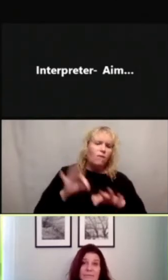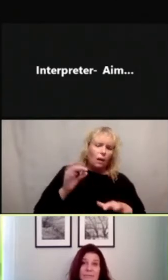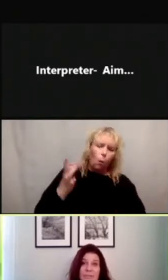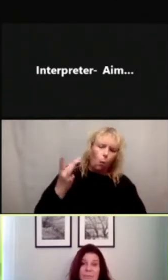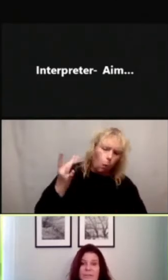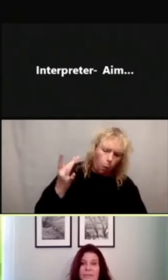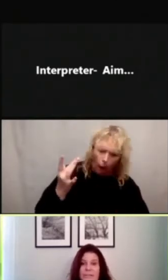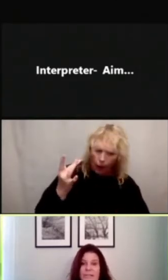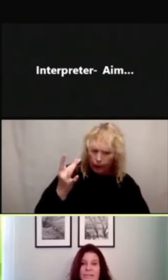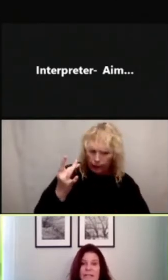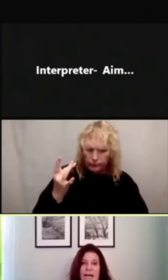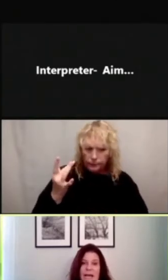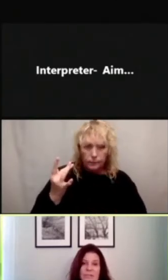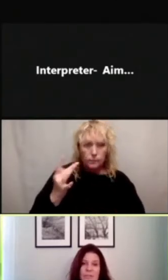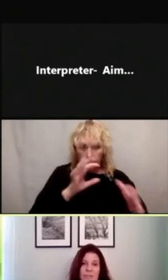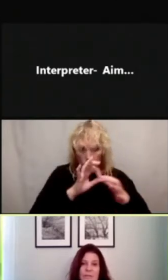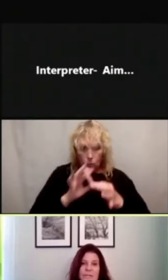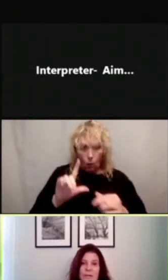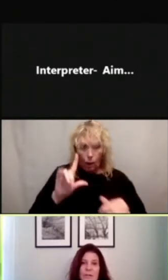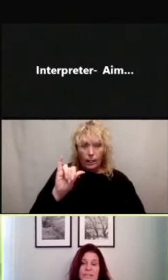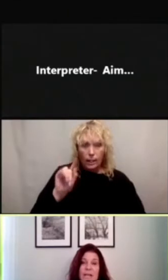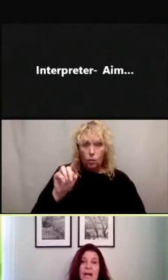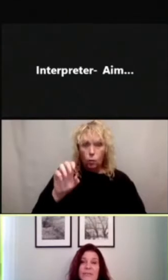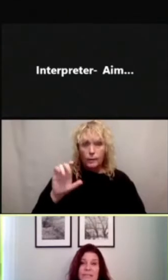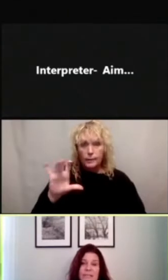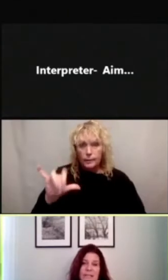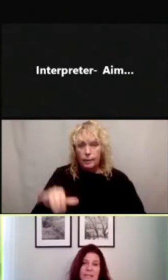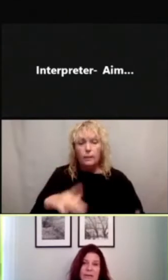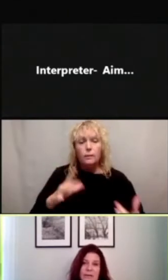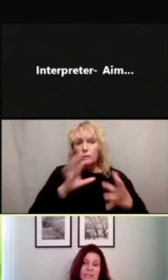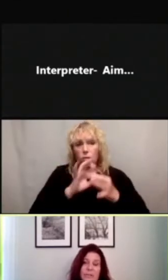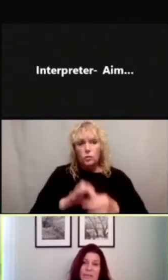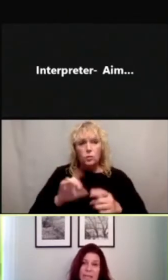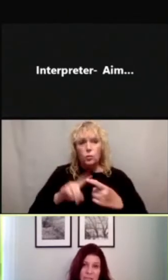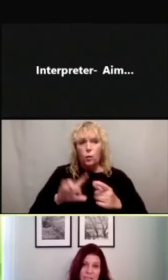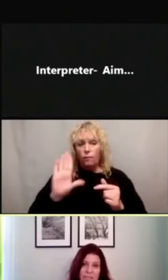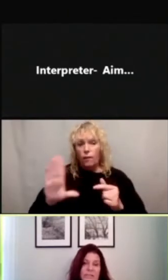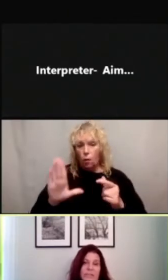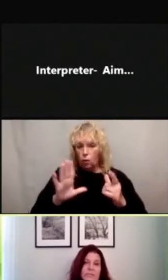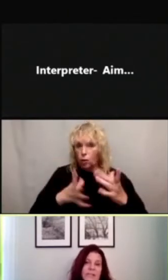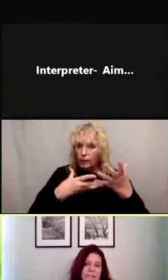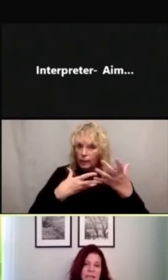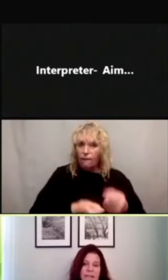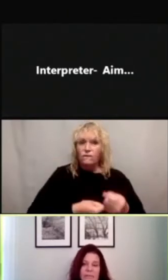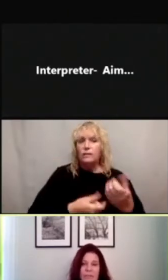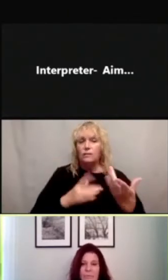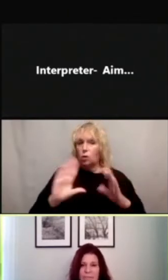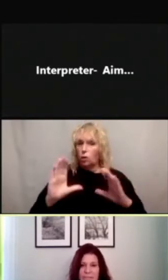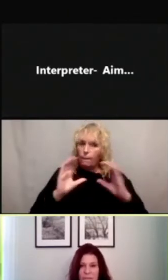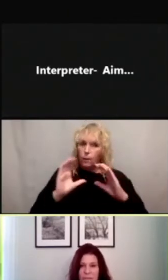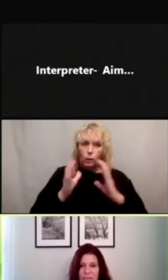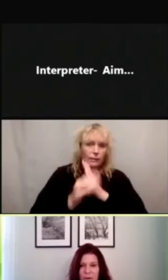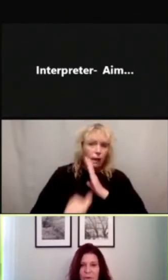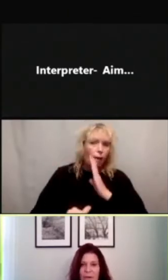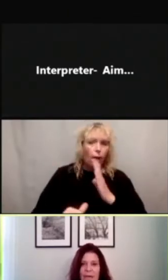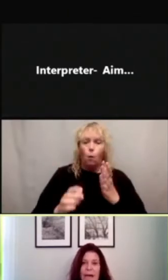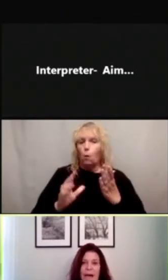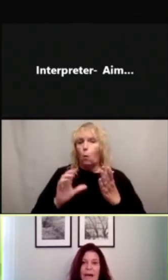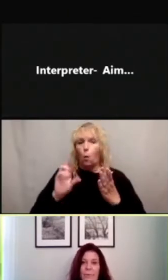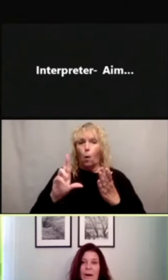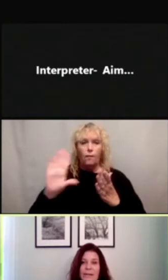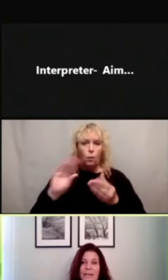Does it have to do with literacy? Does it have to do with someone's confidence and their communication skills, or as I said, their numeracy skills?